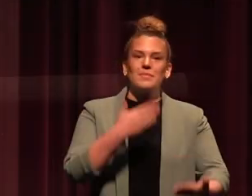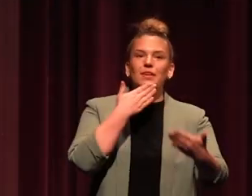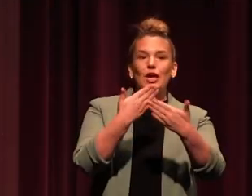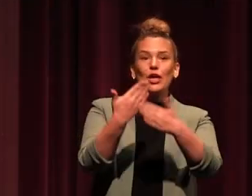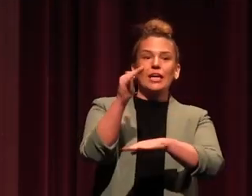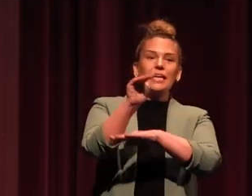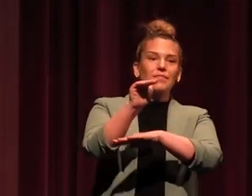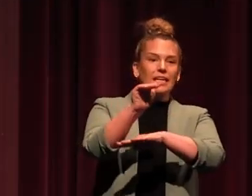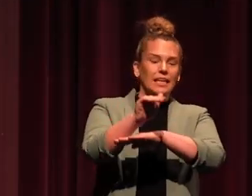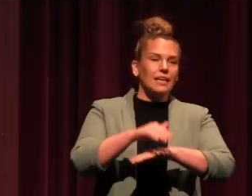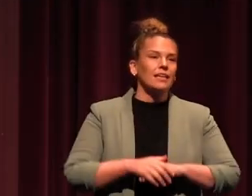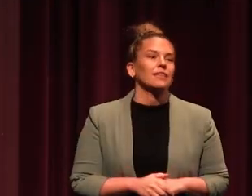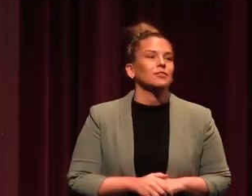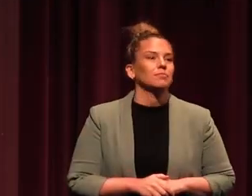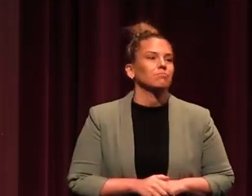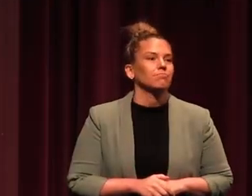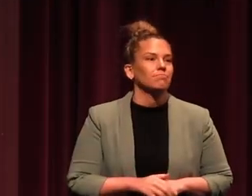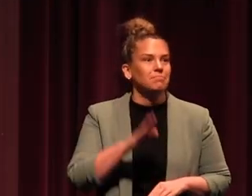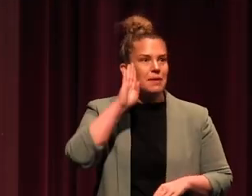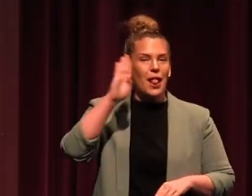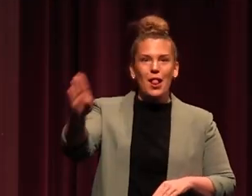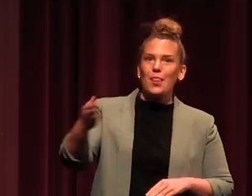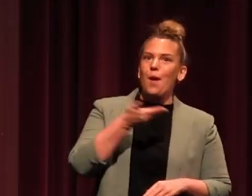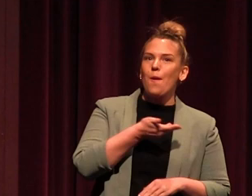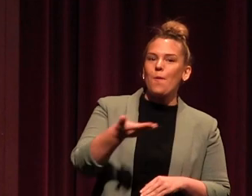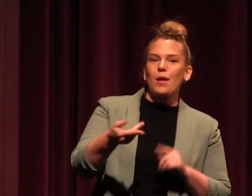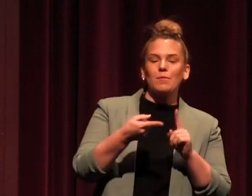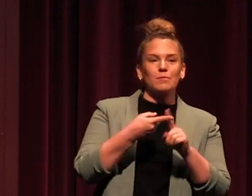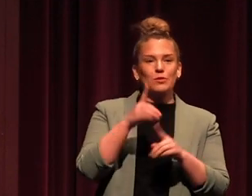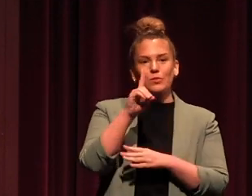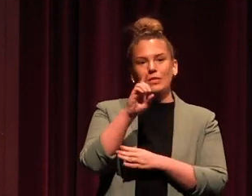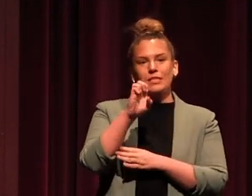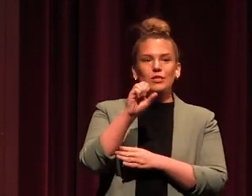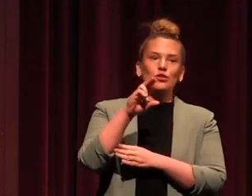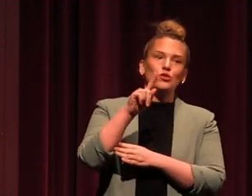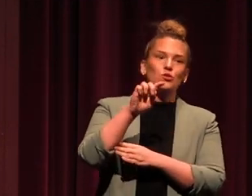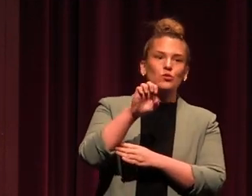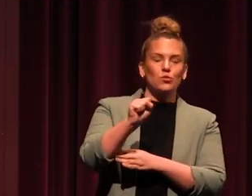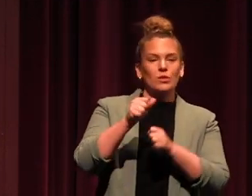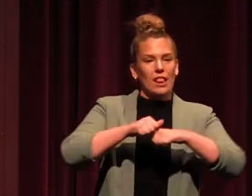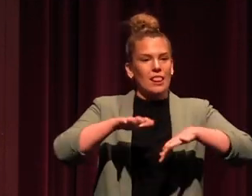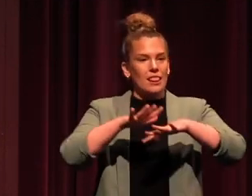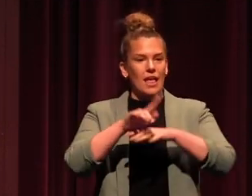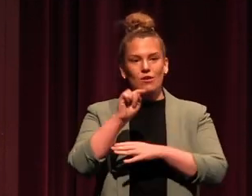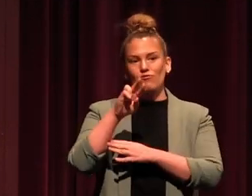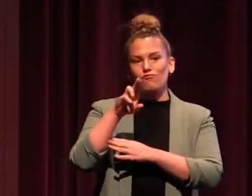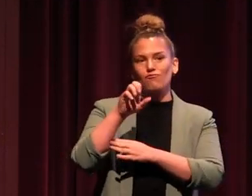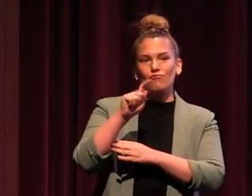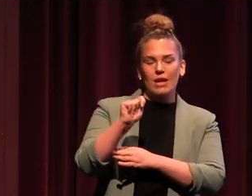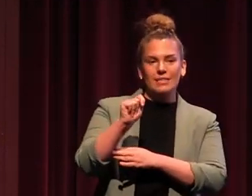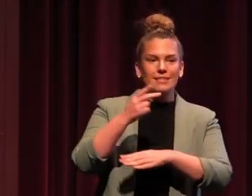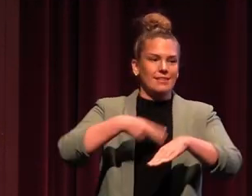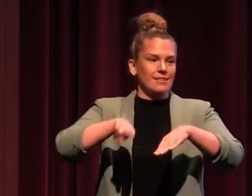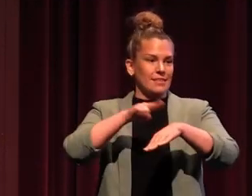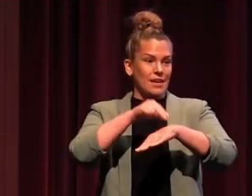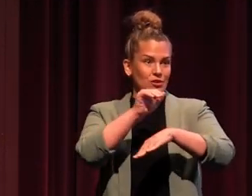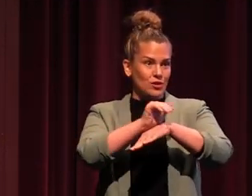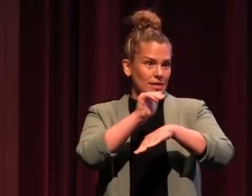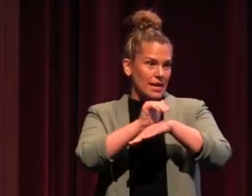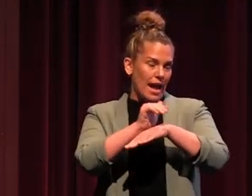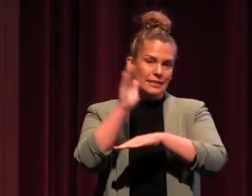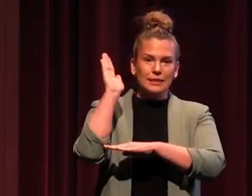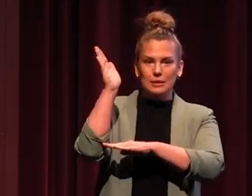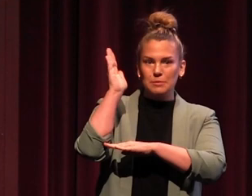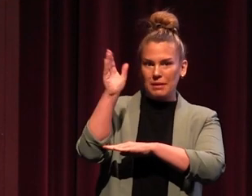Good evening. Hello, welcome to the Deschutes Land Trust Nature Night Speaker Series. I'm really